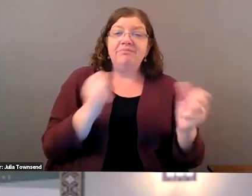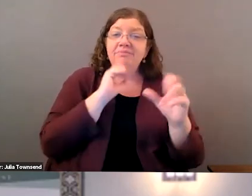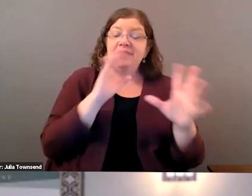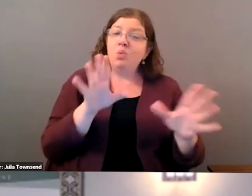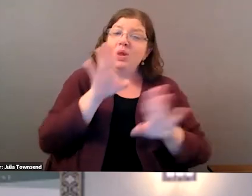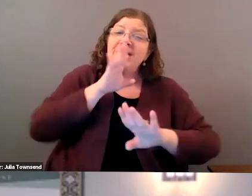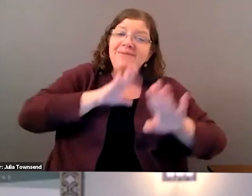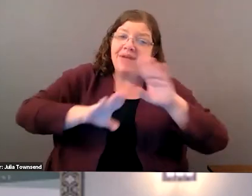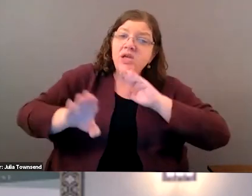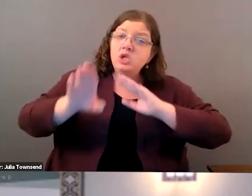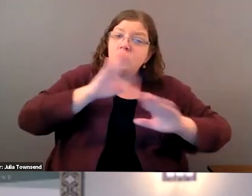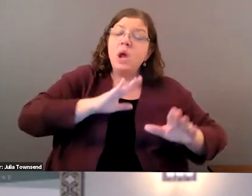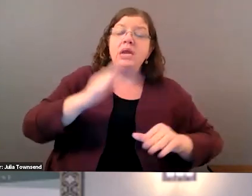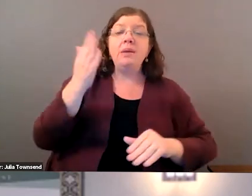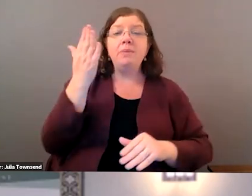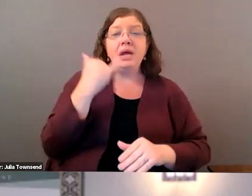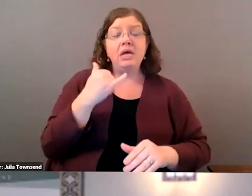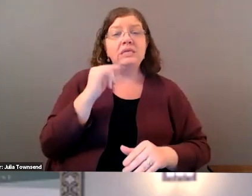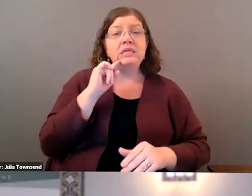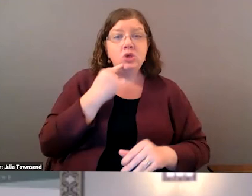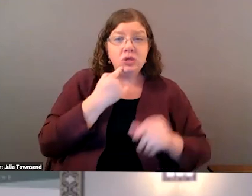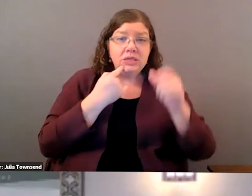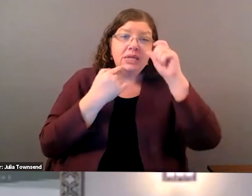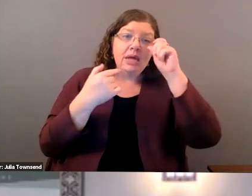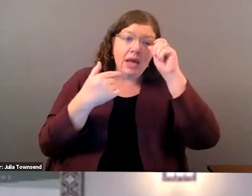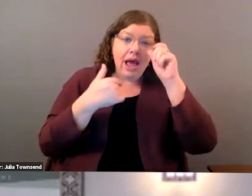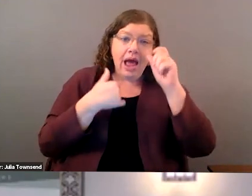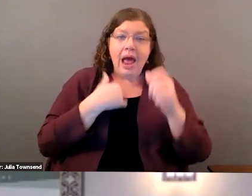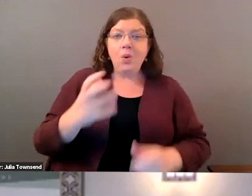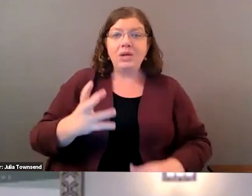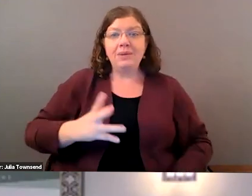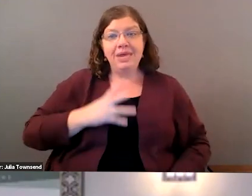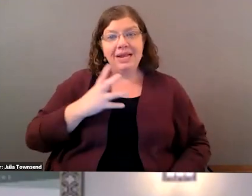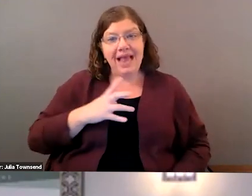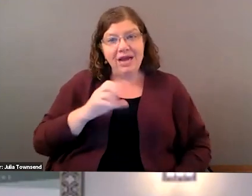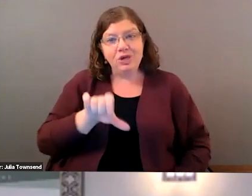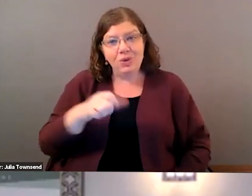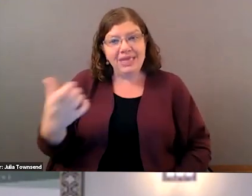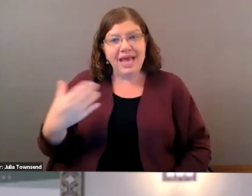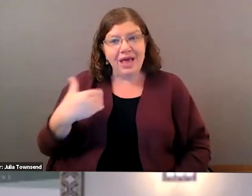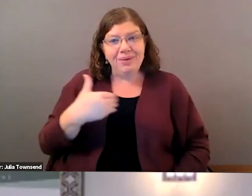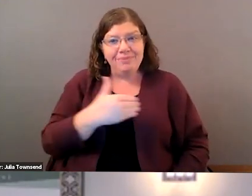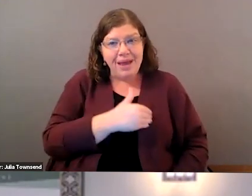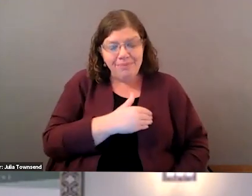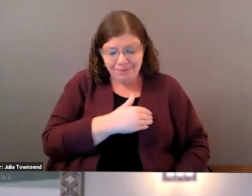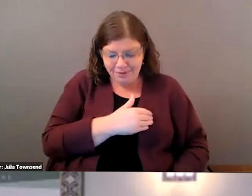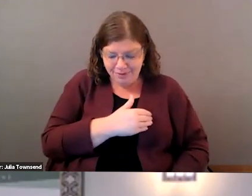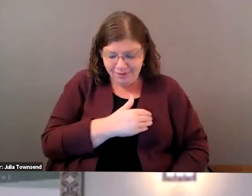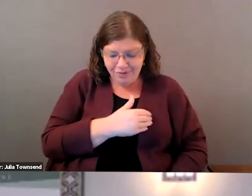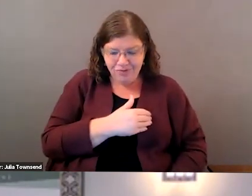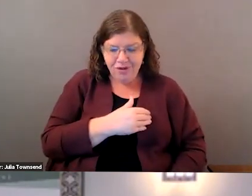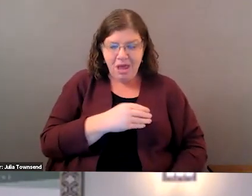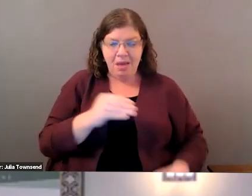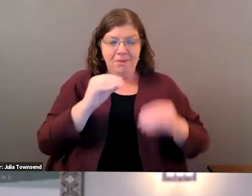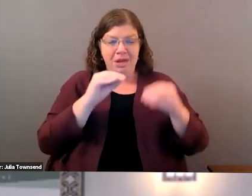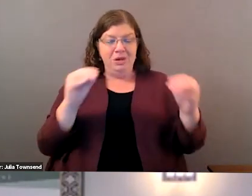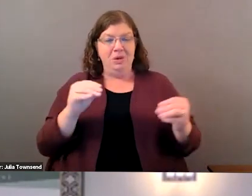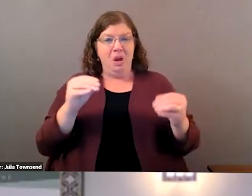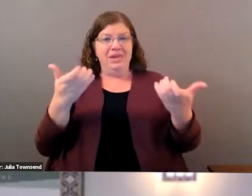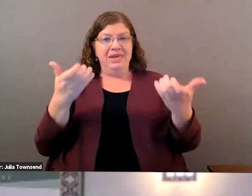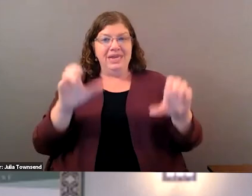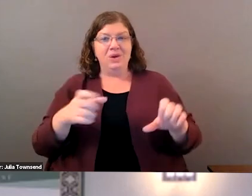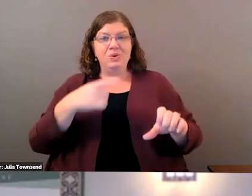frustrating because I seriously want to be polite to my other members, but nobody really gets to say much or get